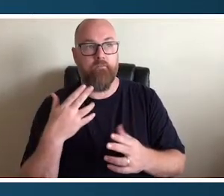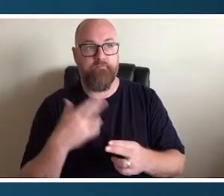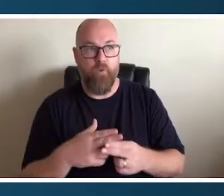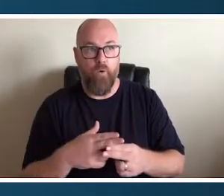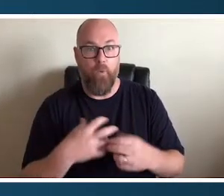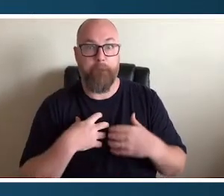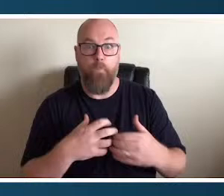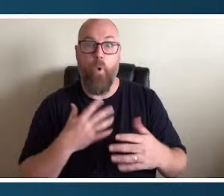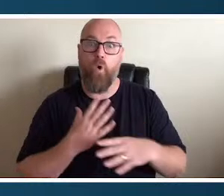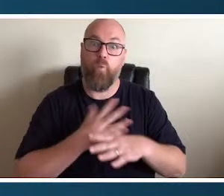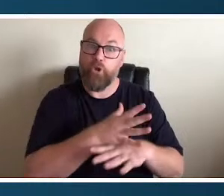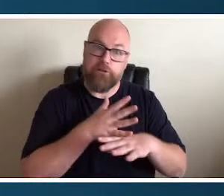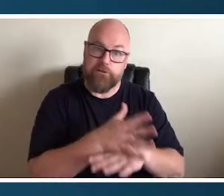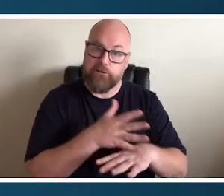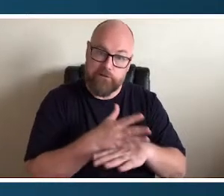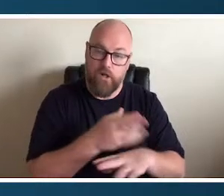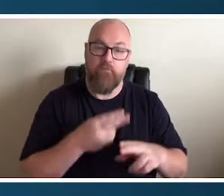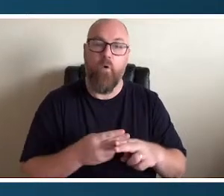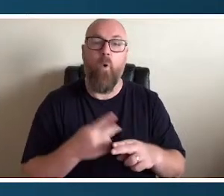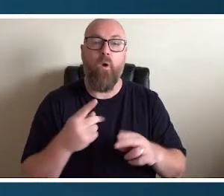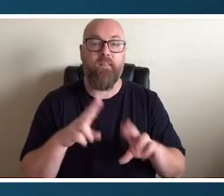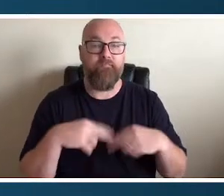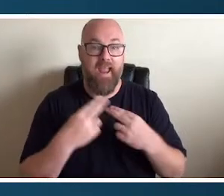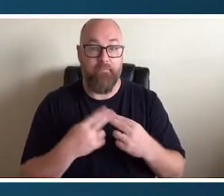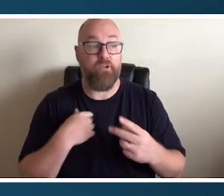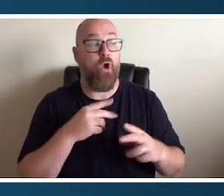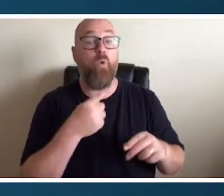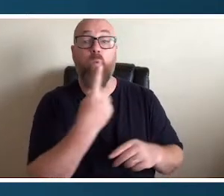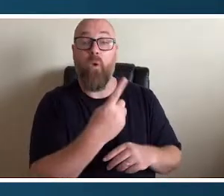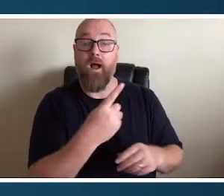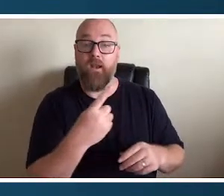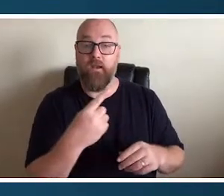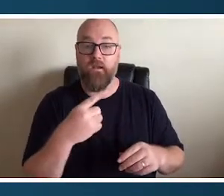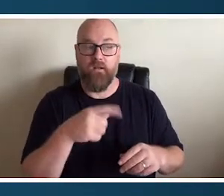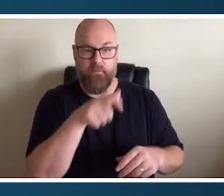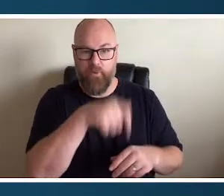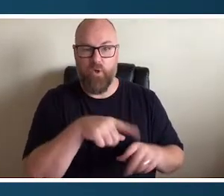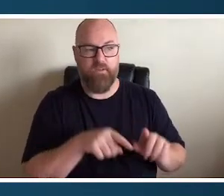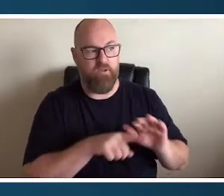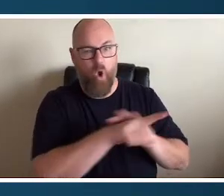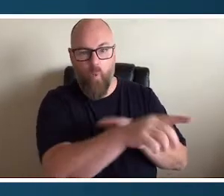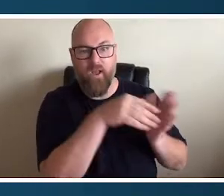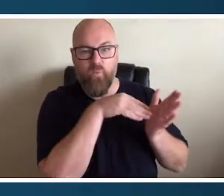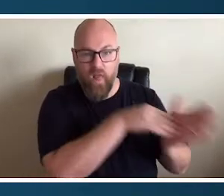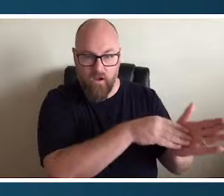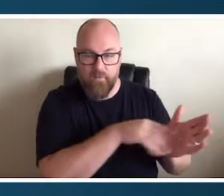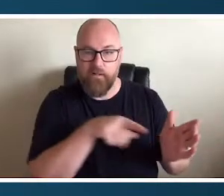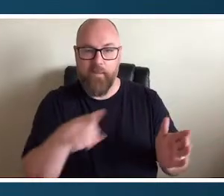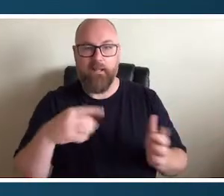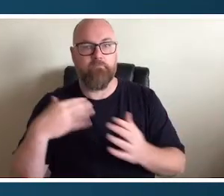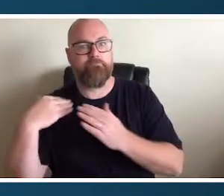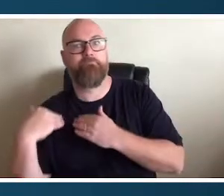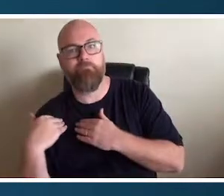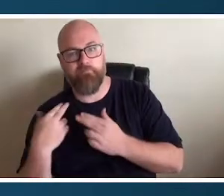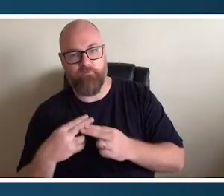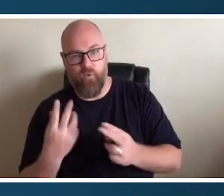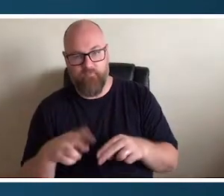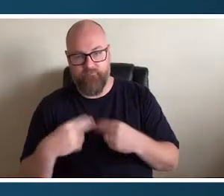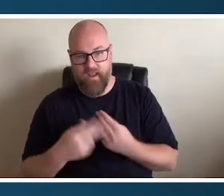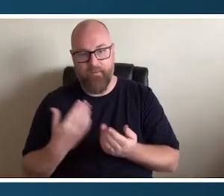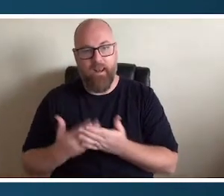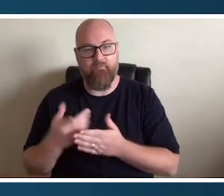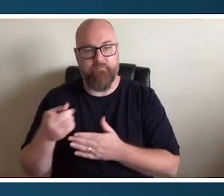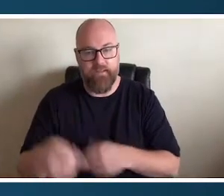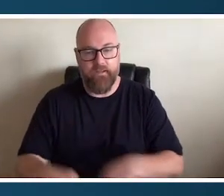on the remaining family members when the workers were away for a long period of time. There are also reports of